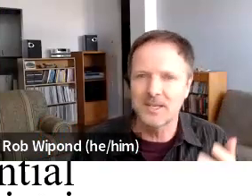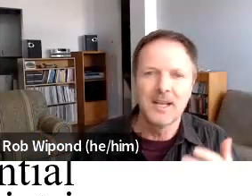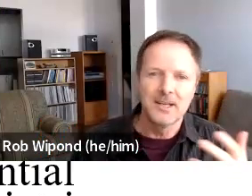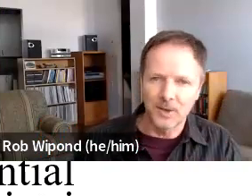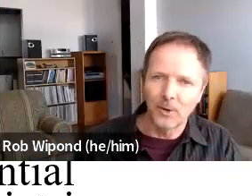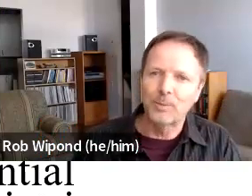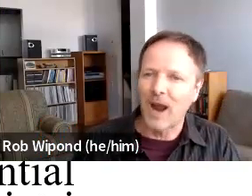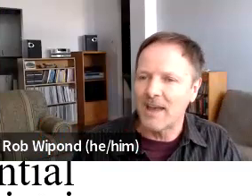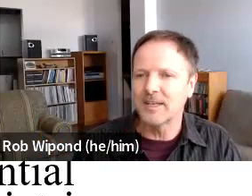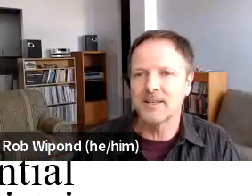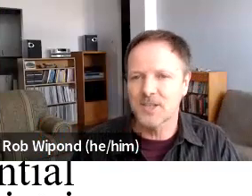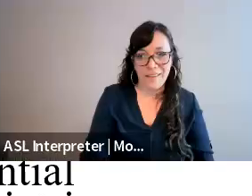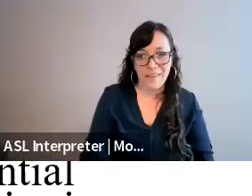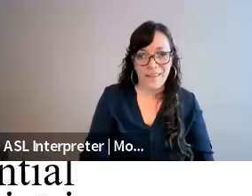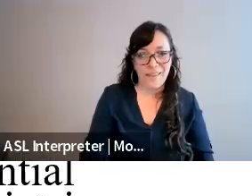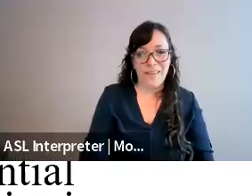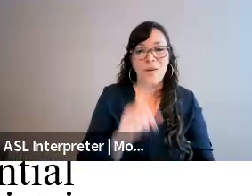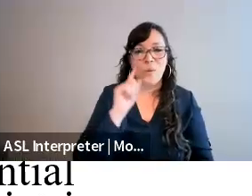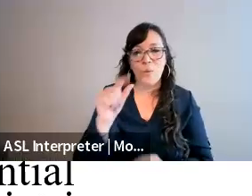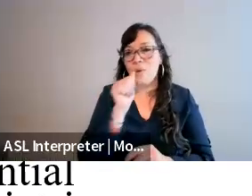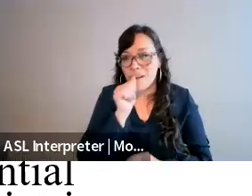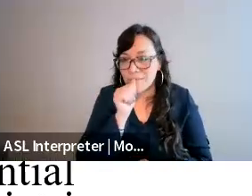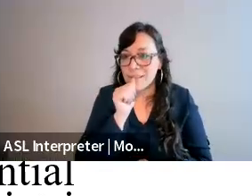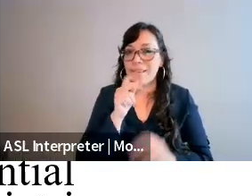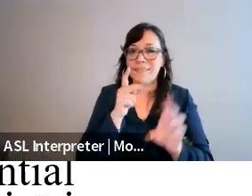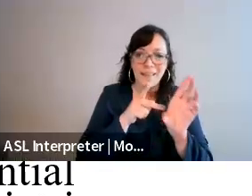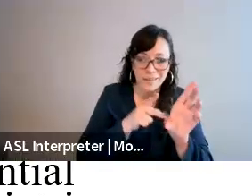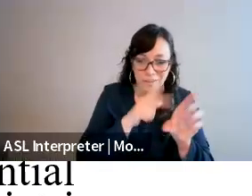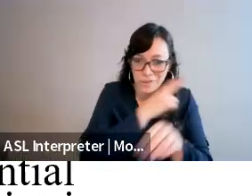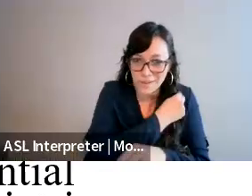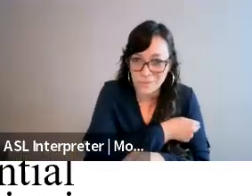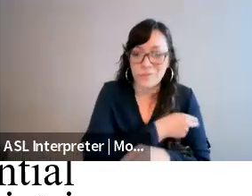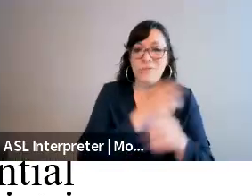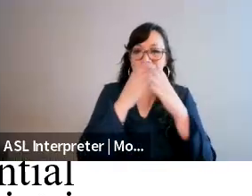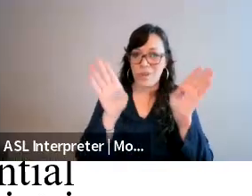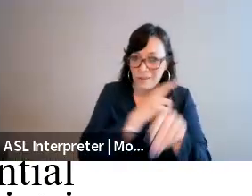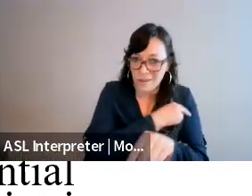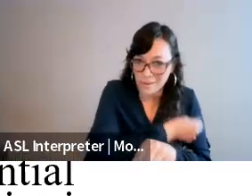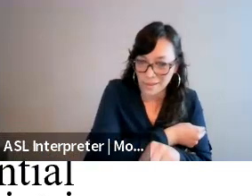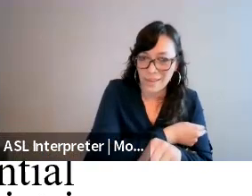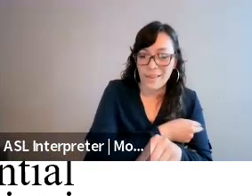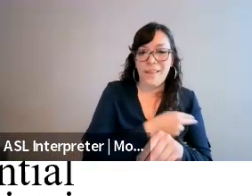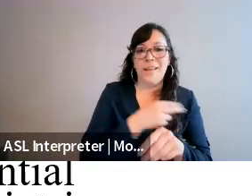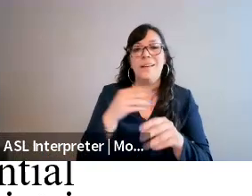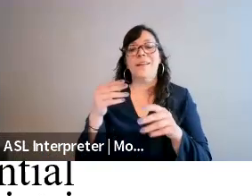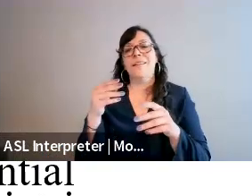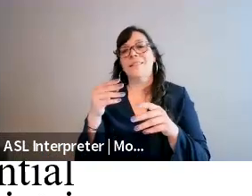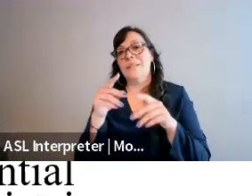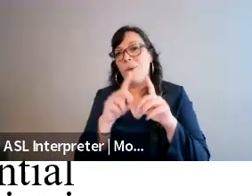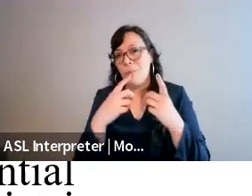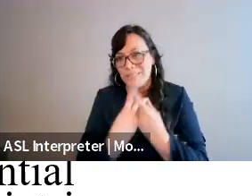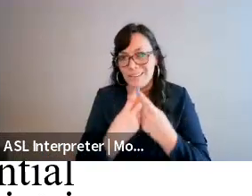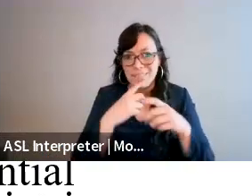laws go to private psychiatric hospitals, general hospitals, Department of Defense and